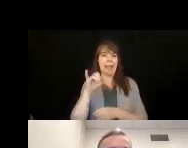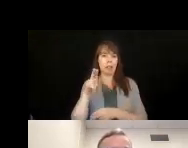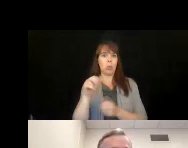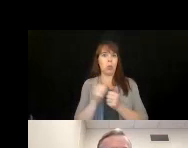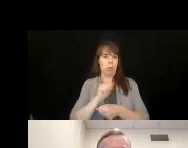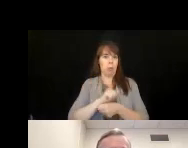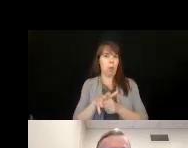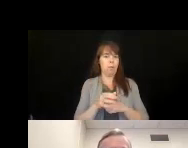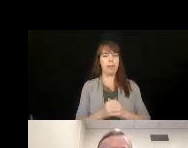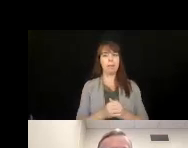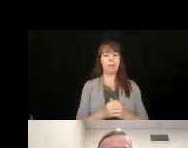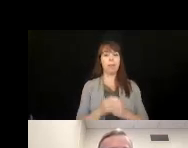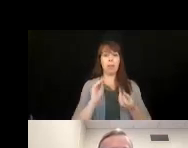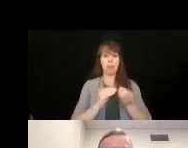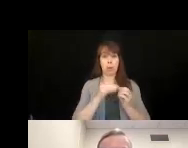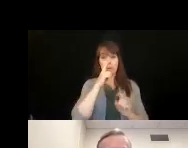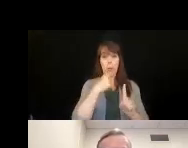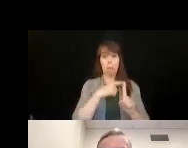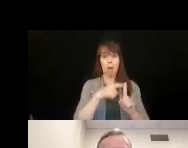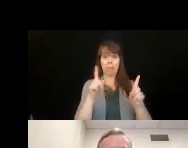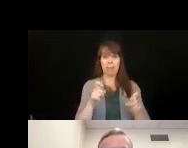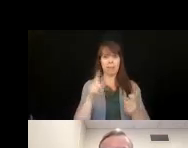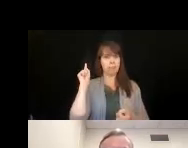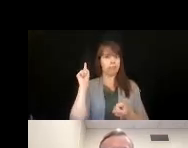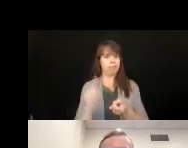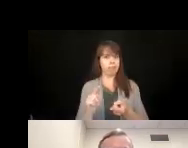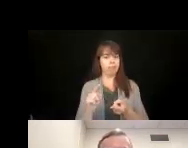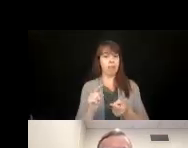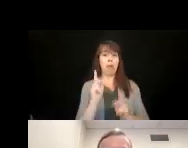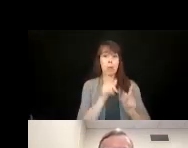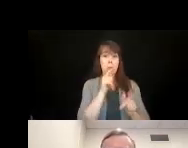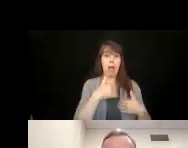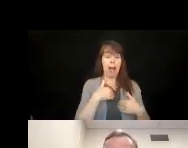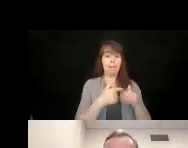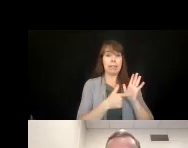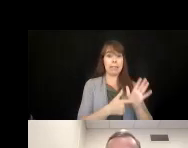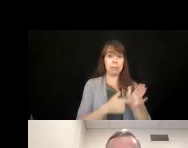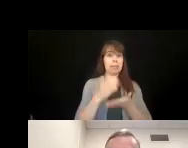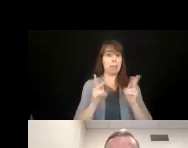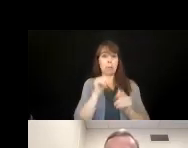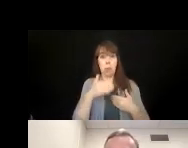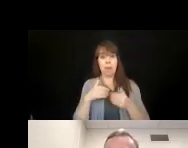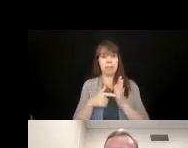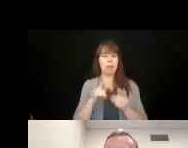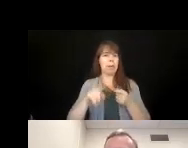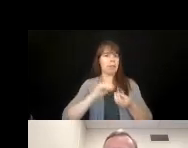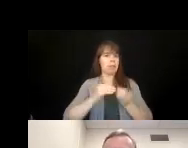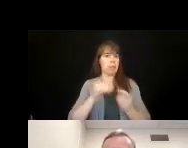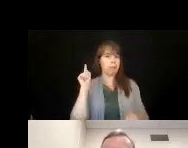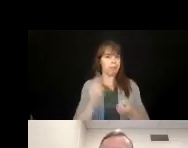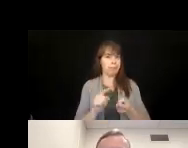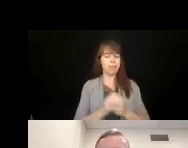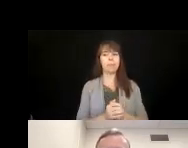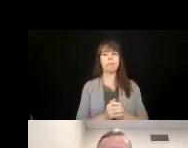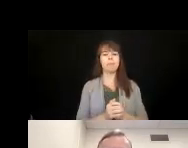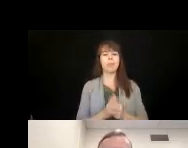of positive testing have also been decreasing, both among symptomatic and asymptomatic patients. And I actually want to